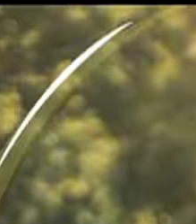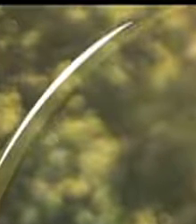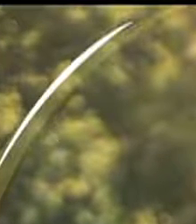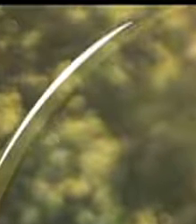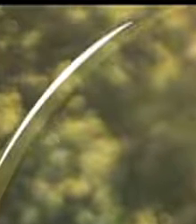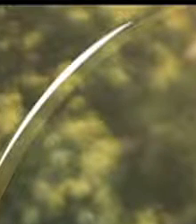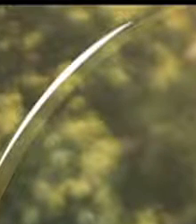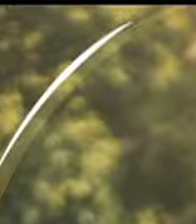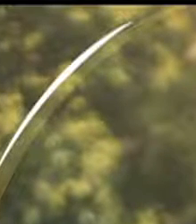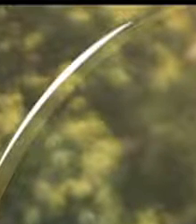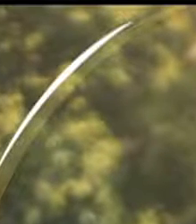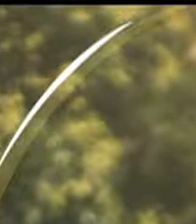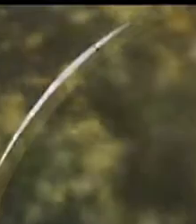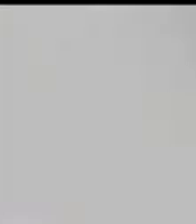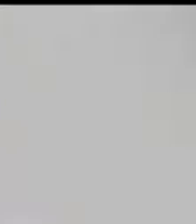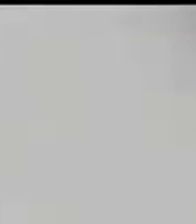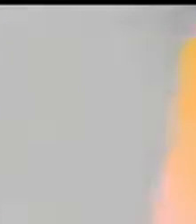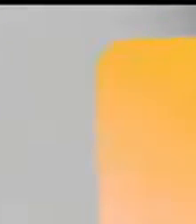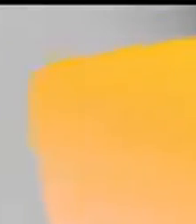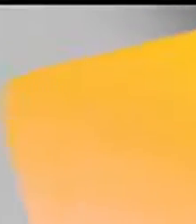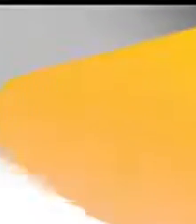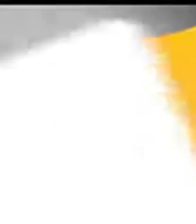worth a ton of cure.